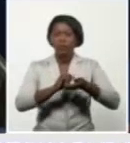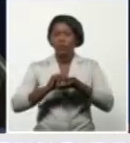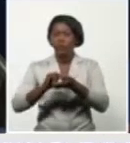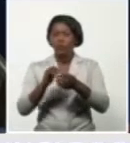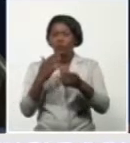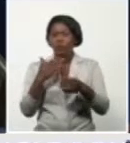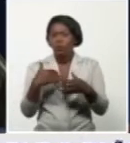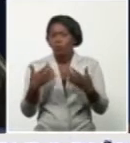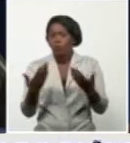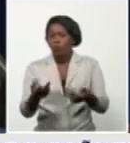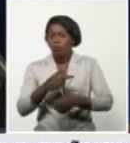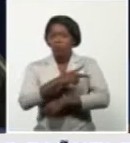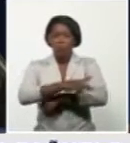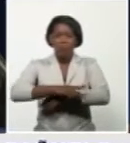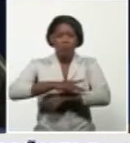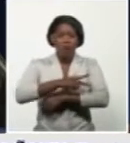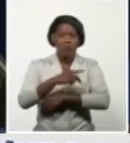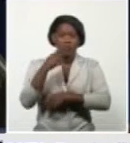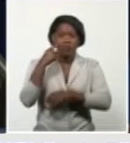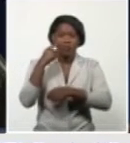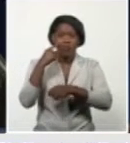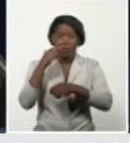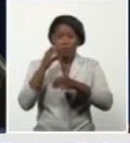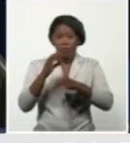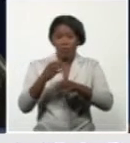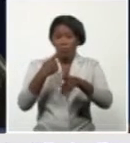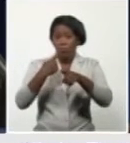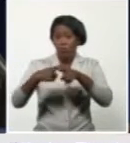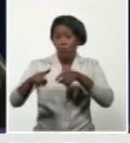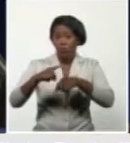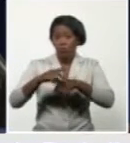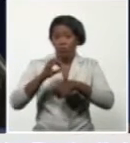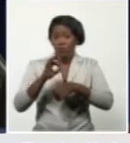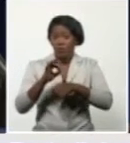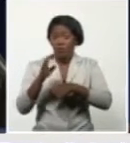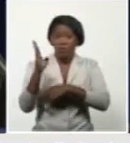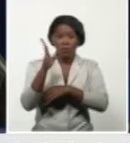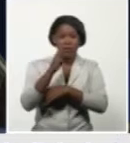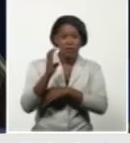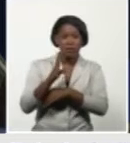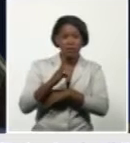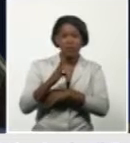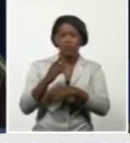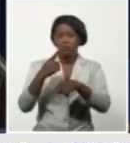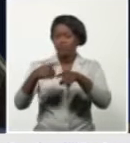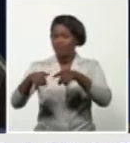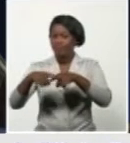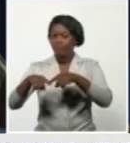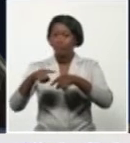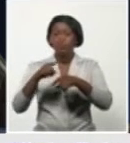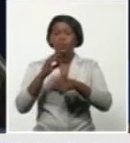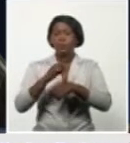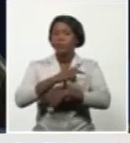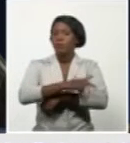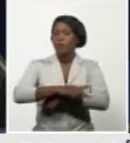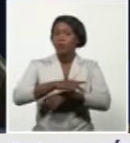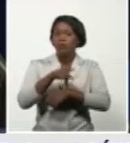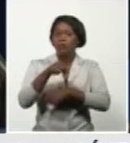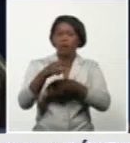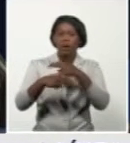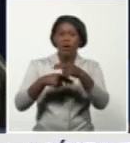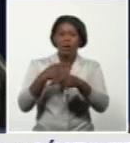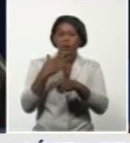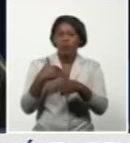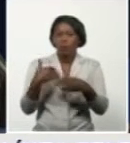numbers. And I was yesterday referring on how the addition of countries with large populations, among them Brazil in